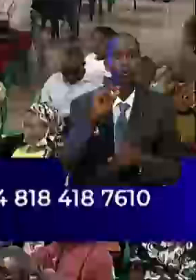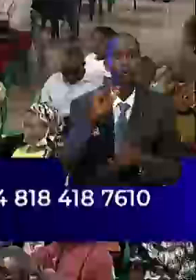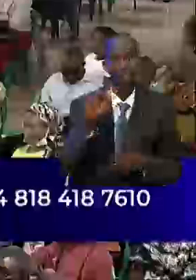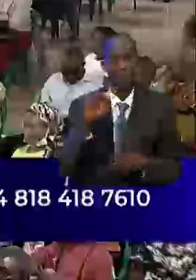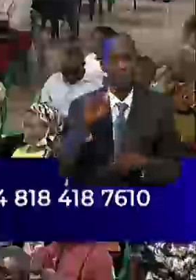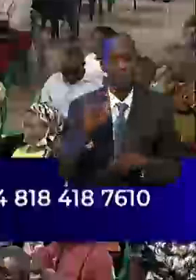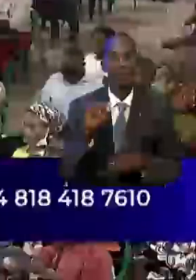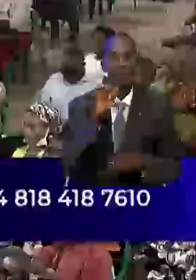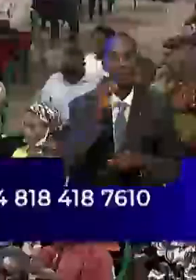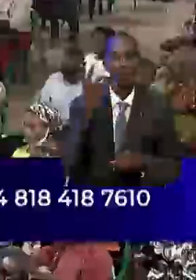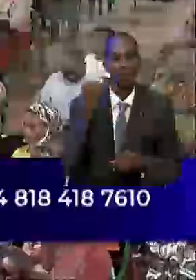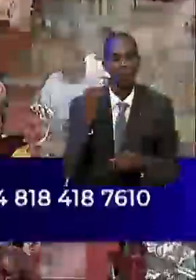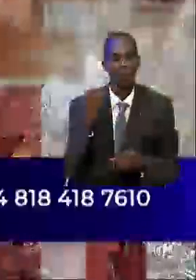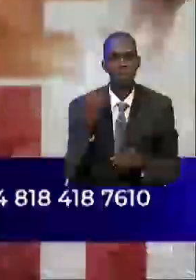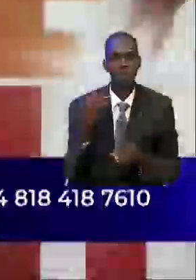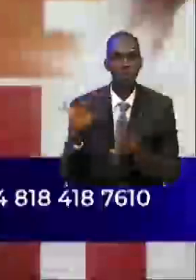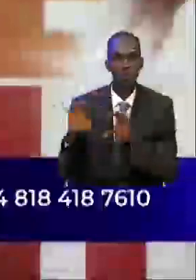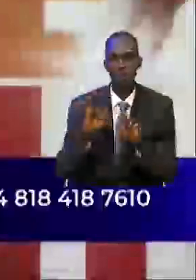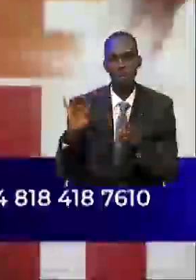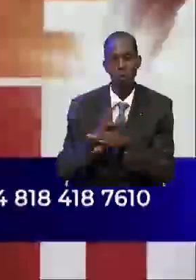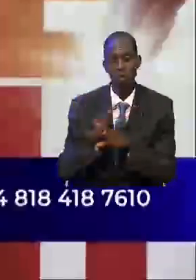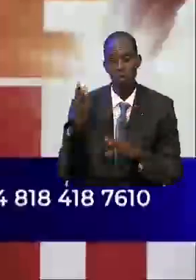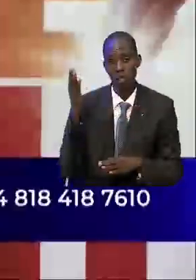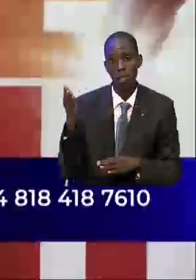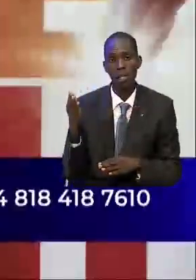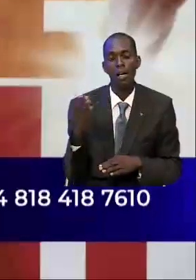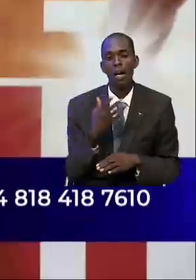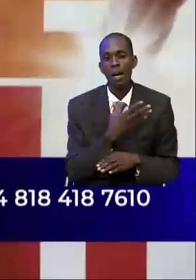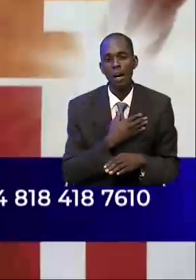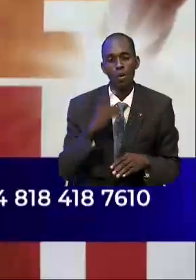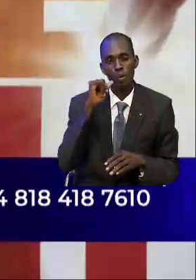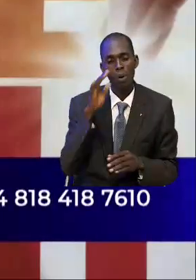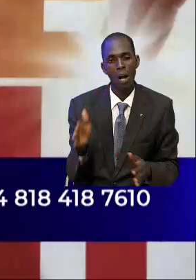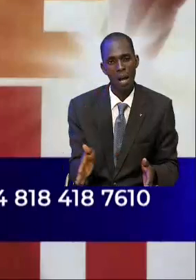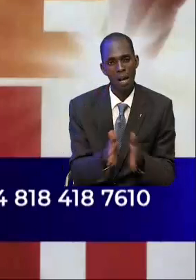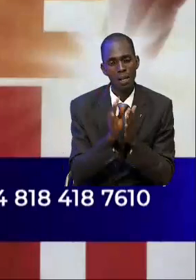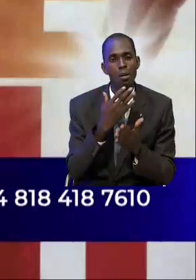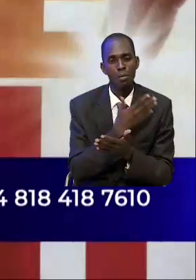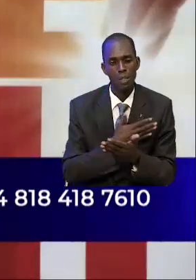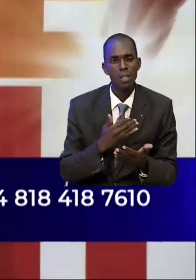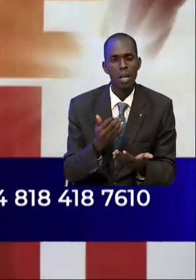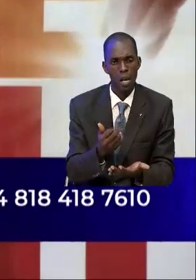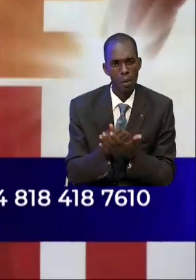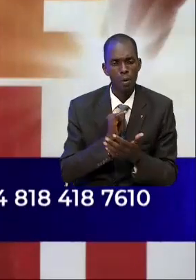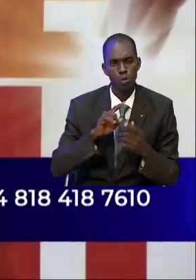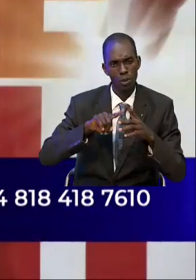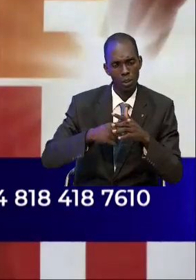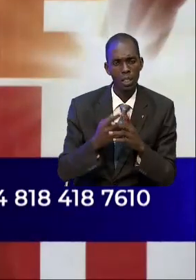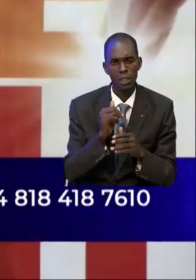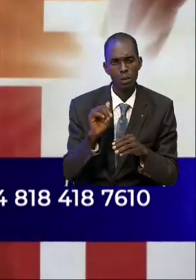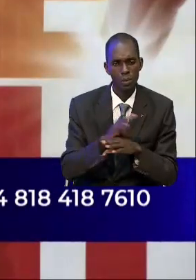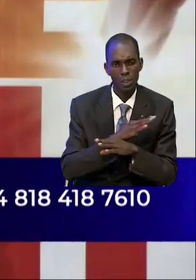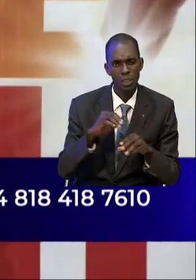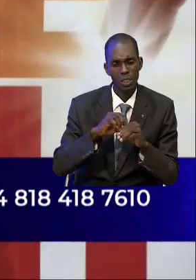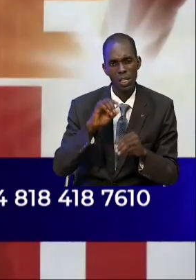testimony, on 2019, when I was in Owerri, I was doing a business. So a woman came to me and said, please help me.